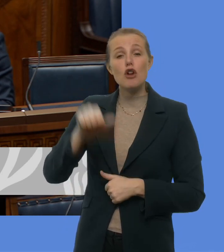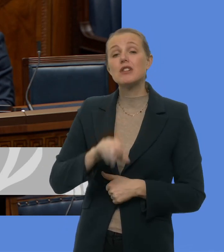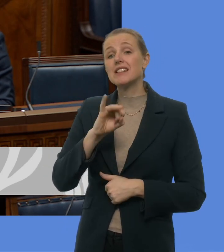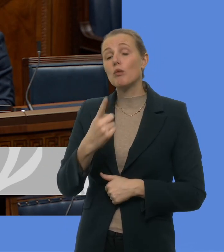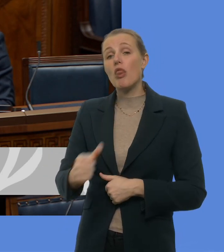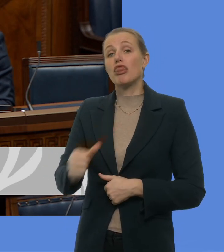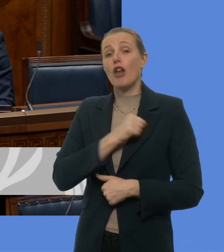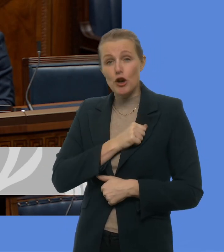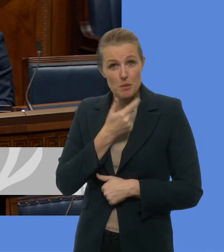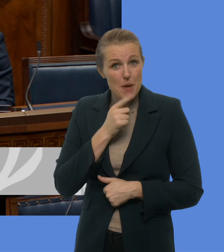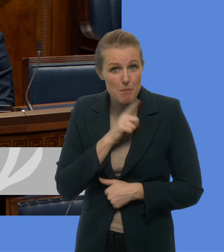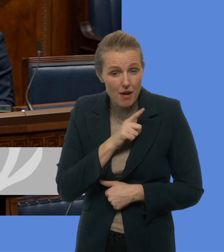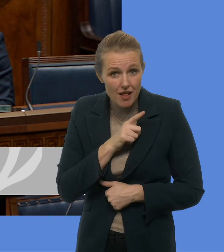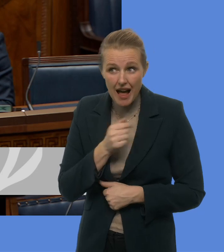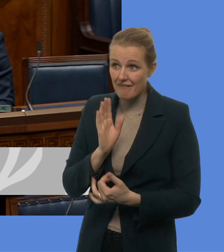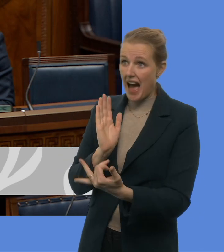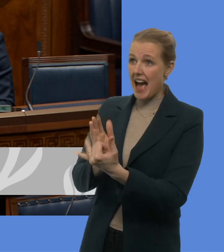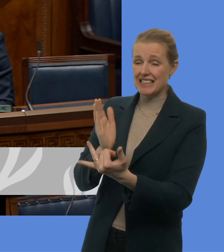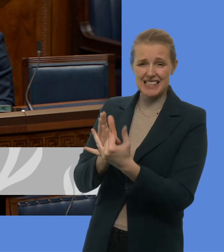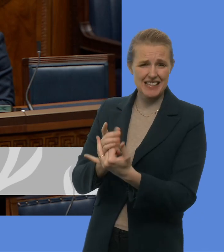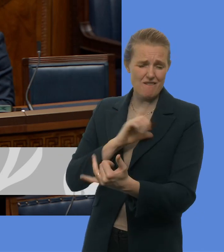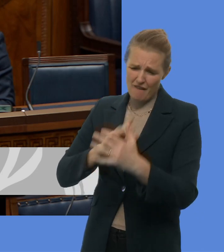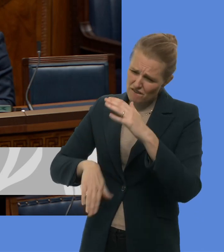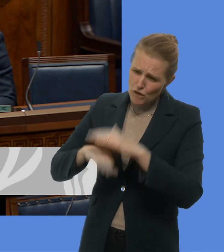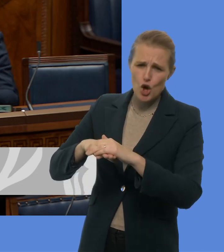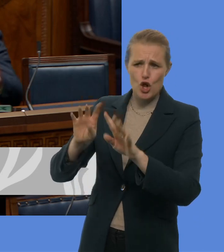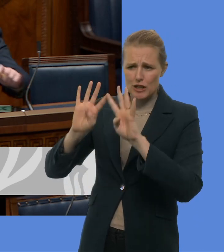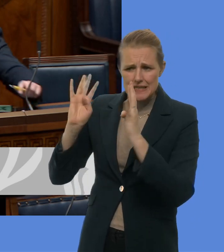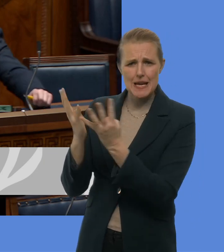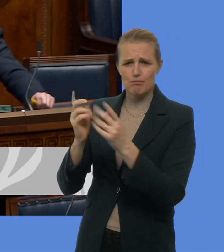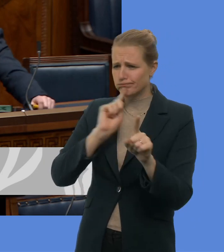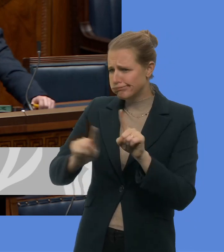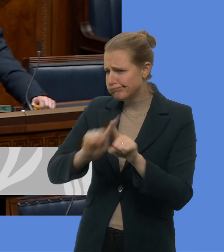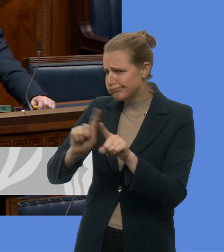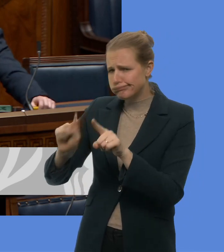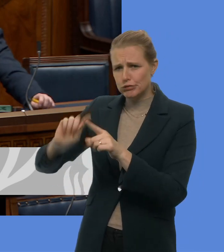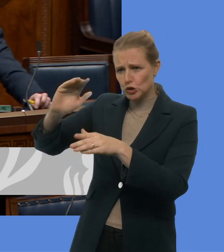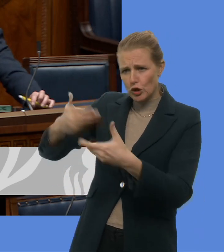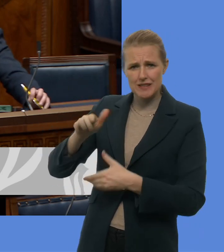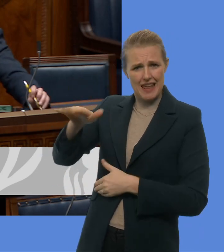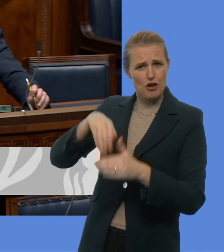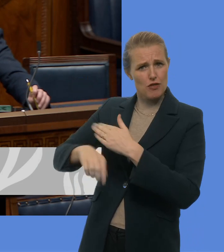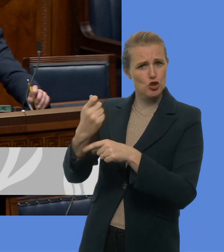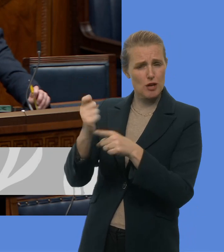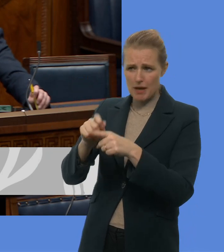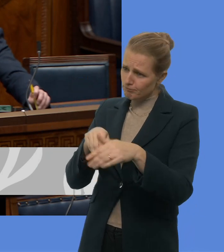171,000 people have access for full multidisciplinary team services,